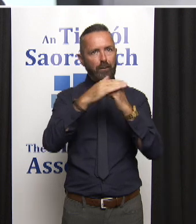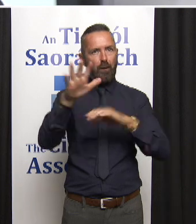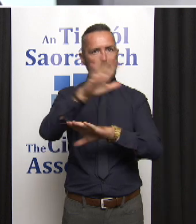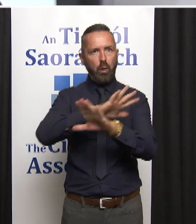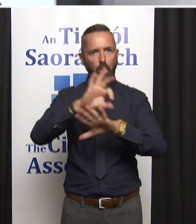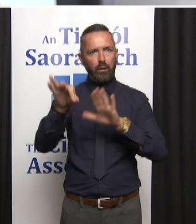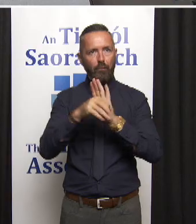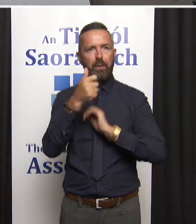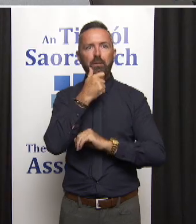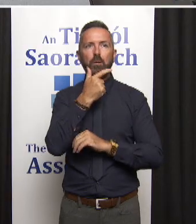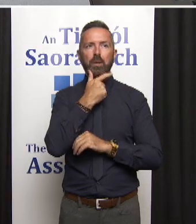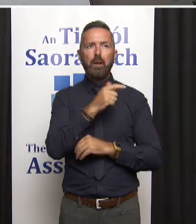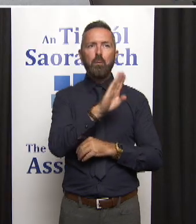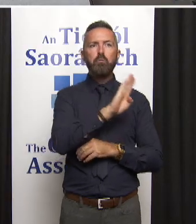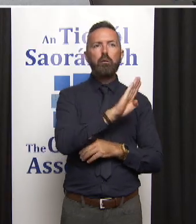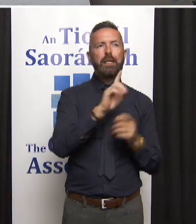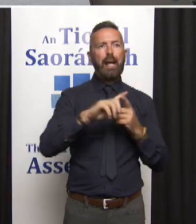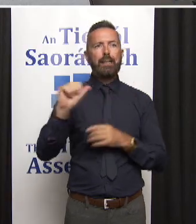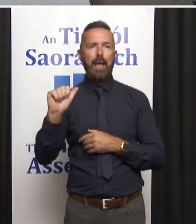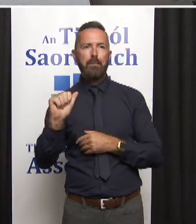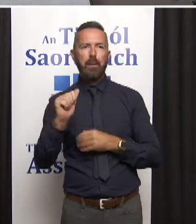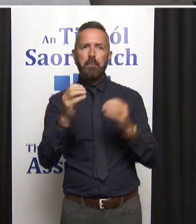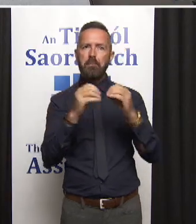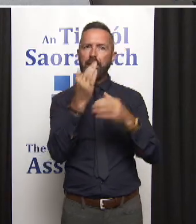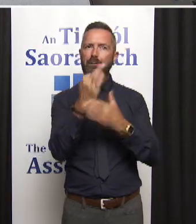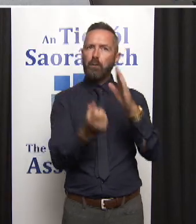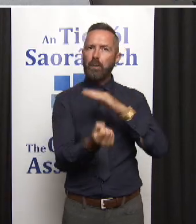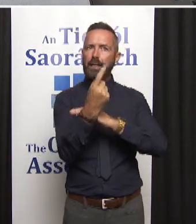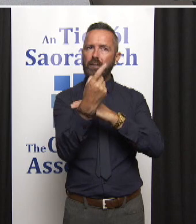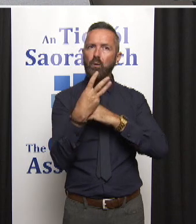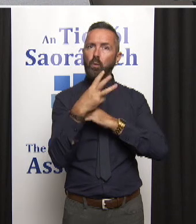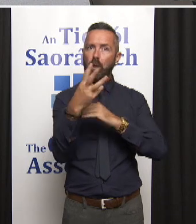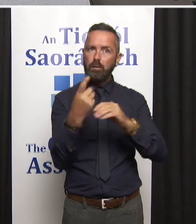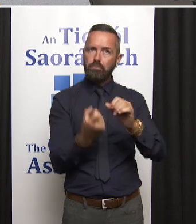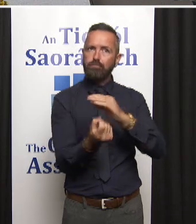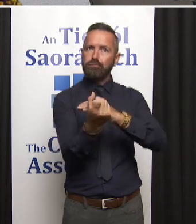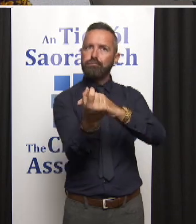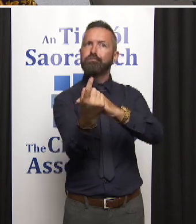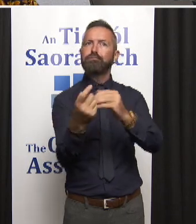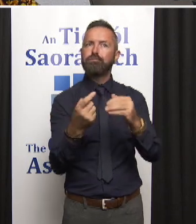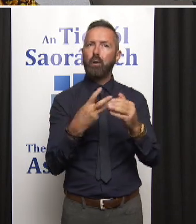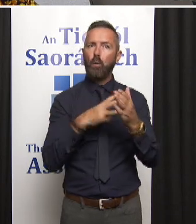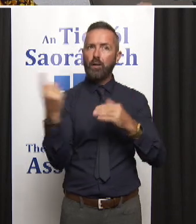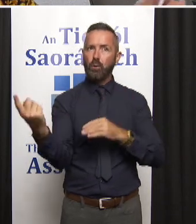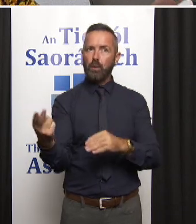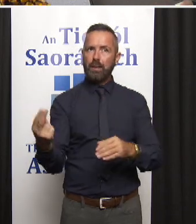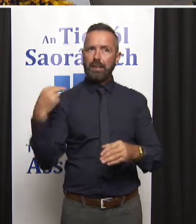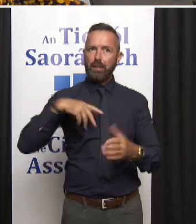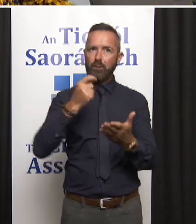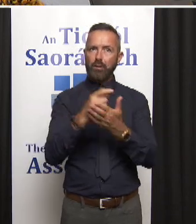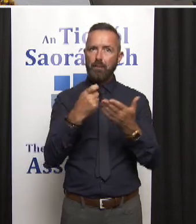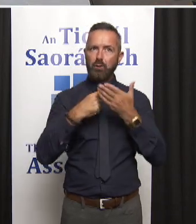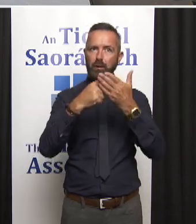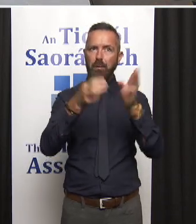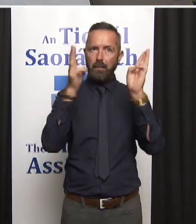Breed and A have, they've highlighted some of the issues that will arise as you come closer to recommending powers and resources and the other related